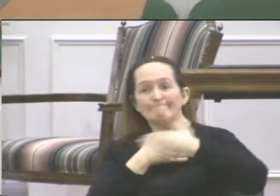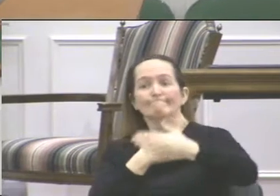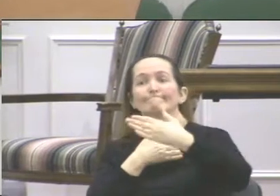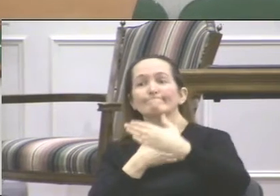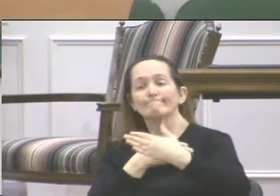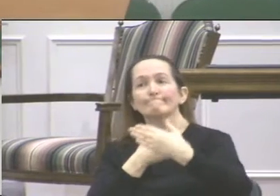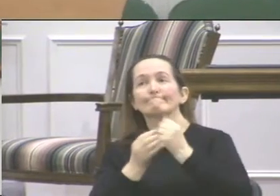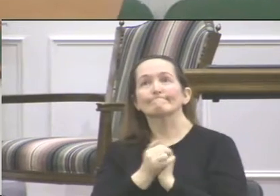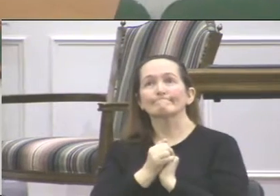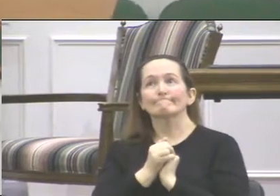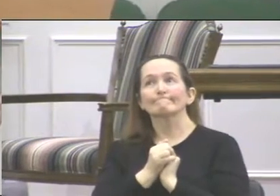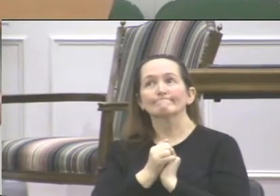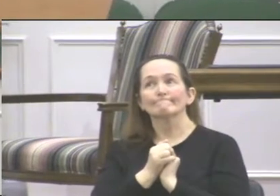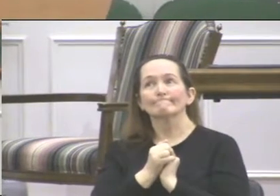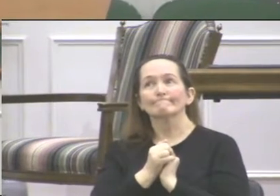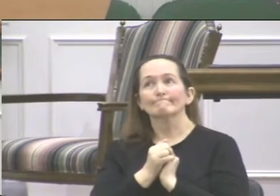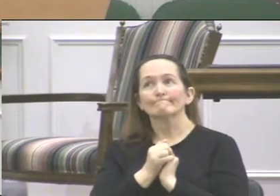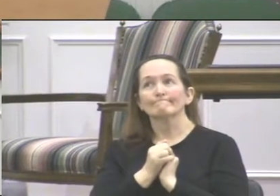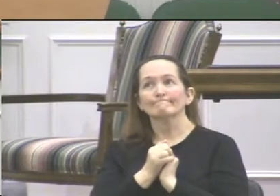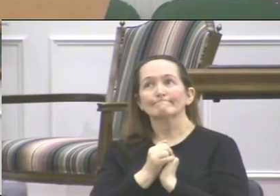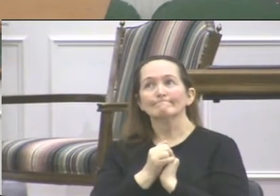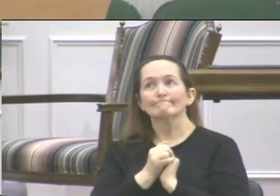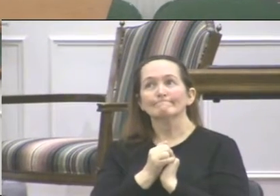And I went out on a limb.